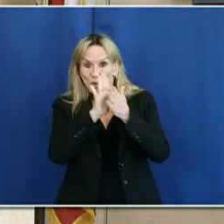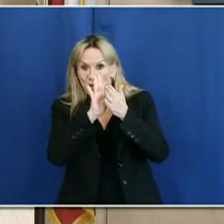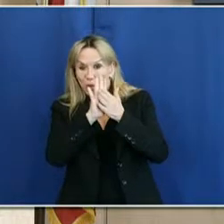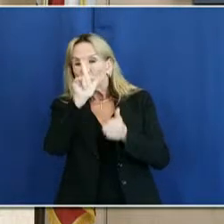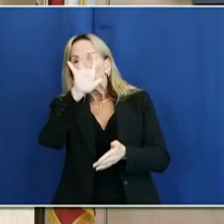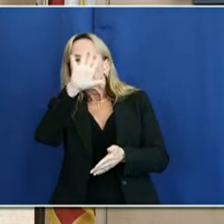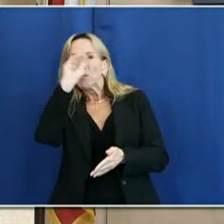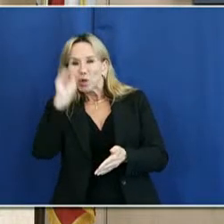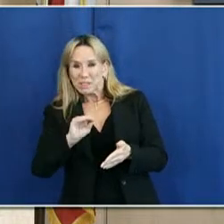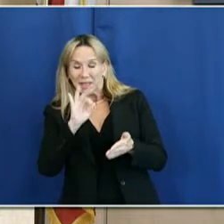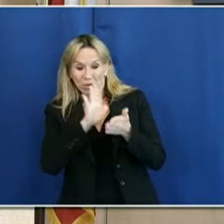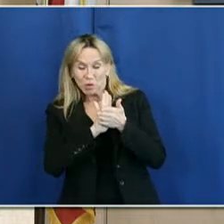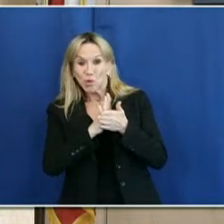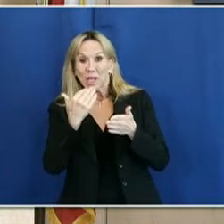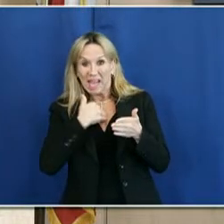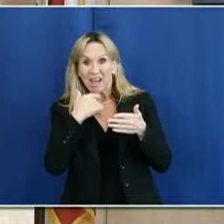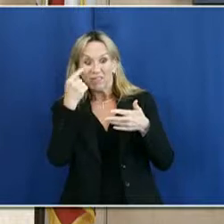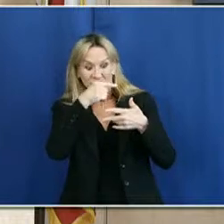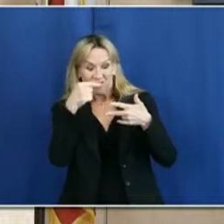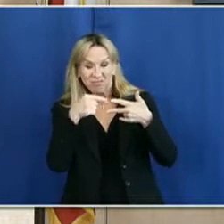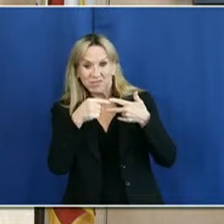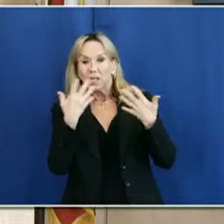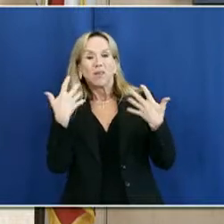of districts.